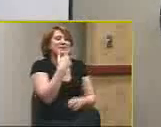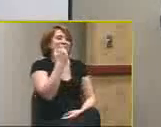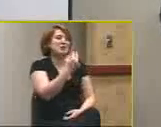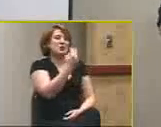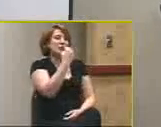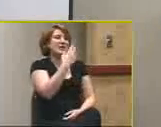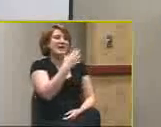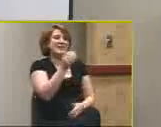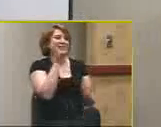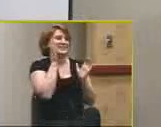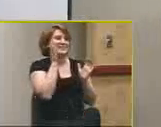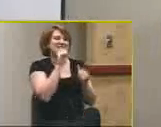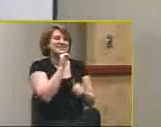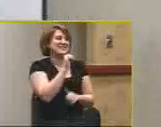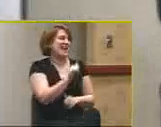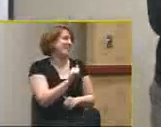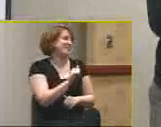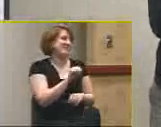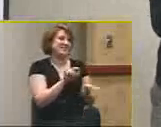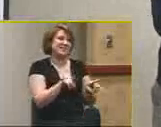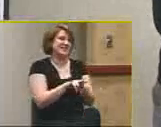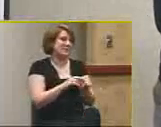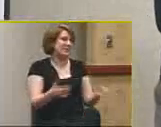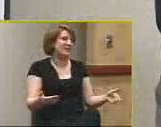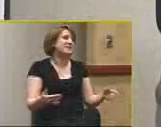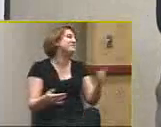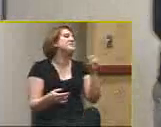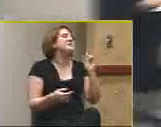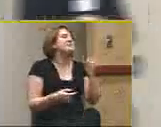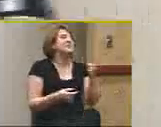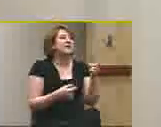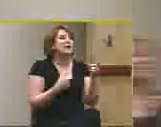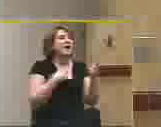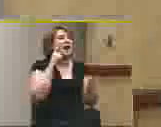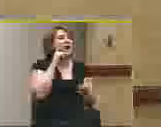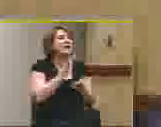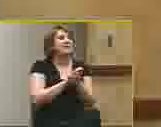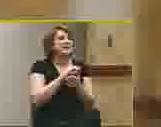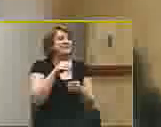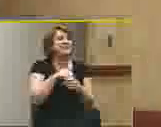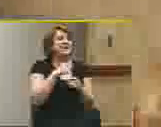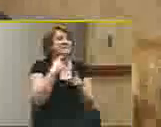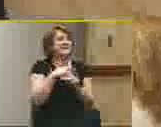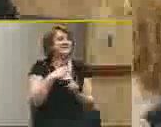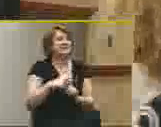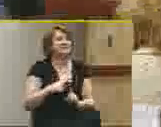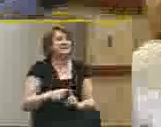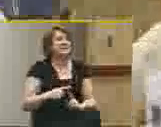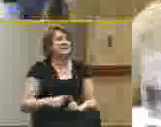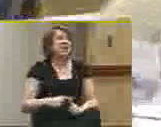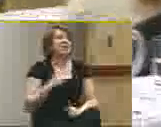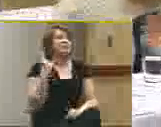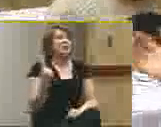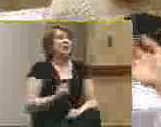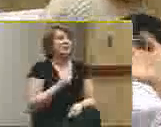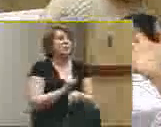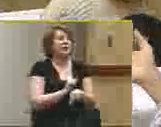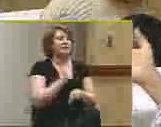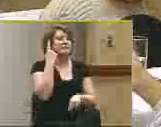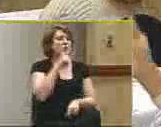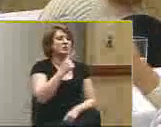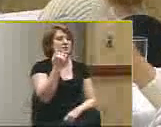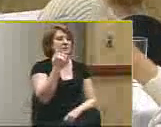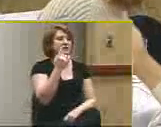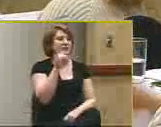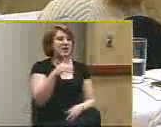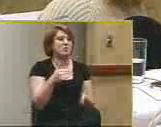necessarily the same thing. If you have to, I mean, I believe positive, so they always are working for something, you know, that reinforce their menu